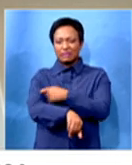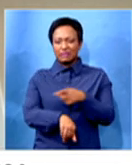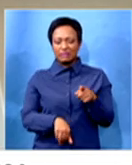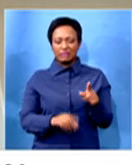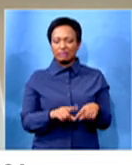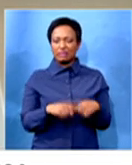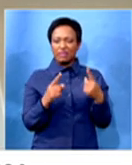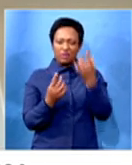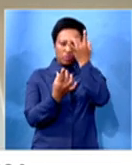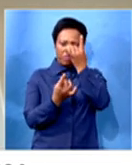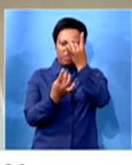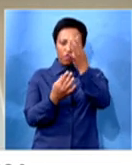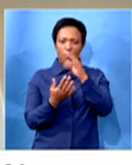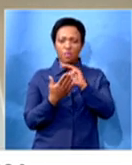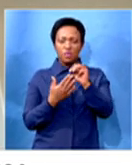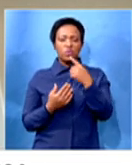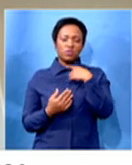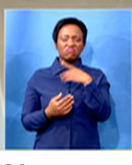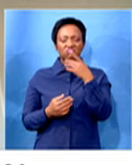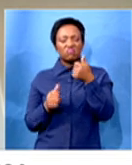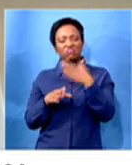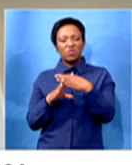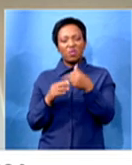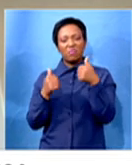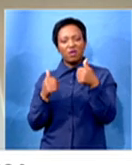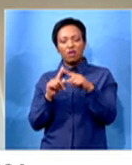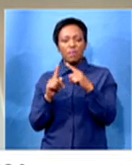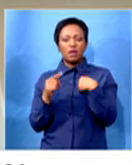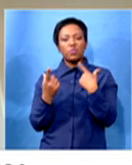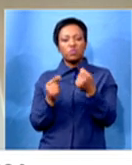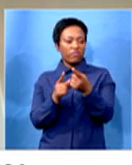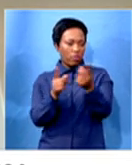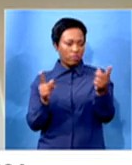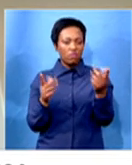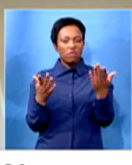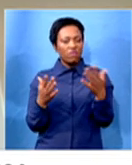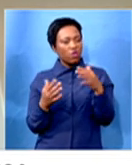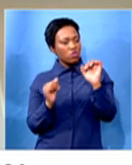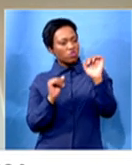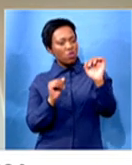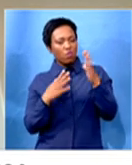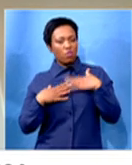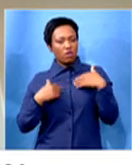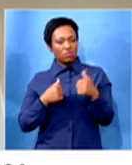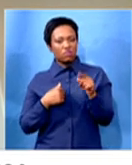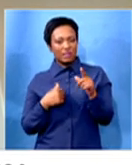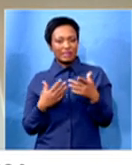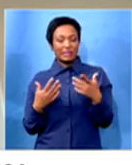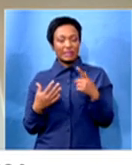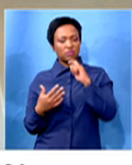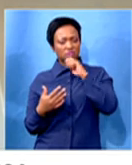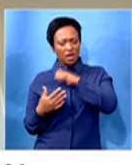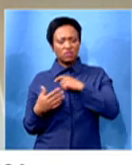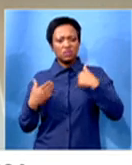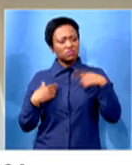message. It says, we believe this works and we're doing this for your own well-being. And so trust us, go